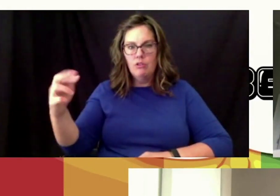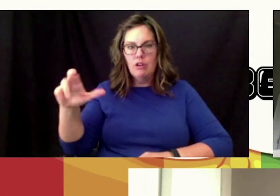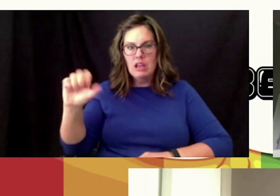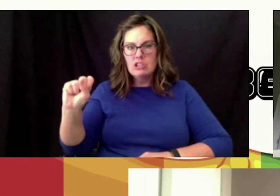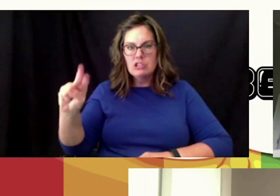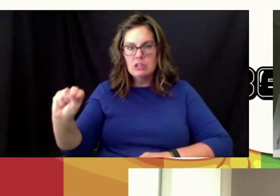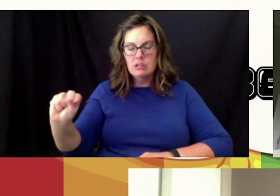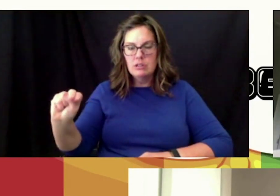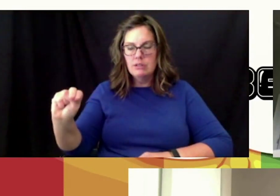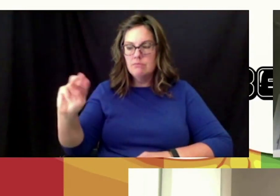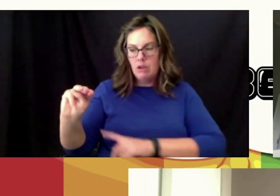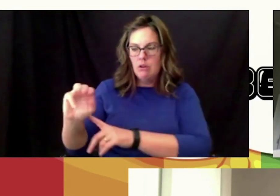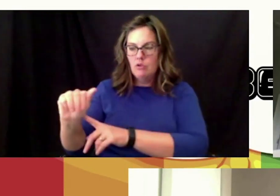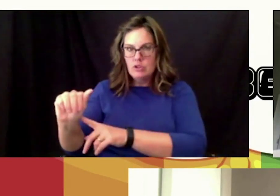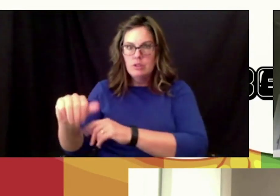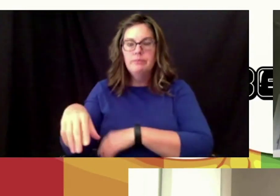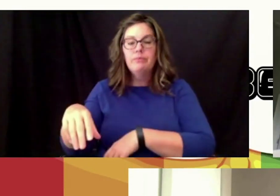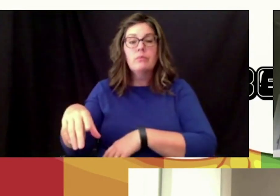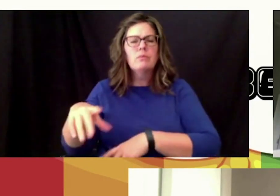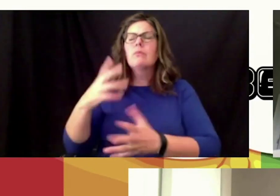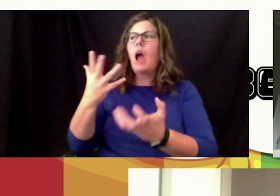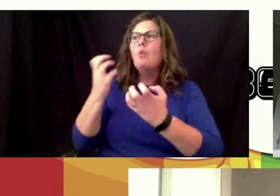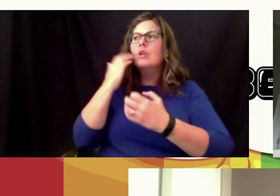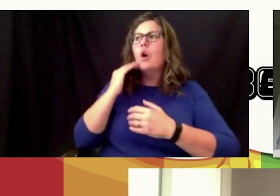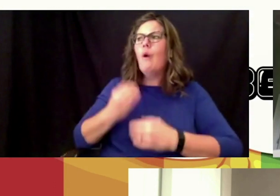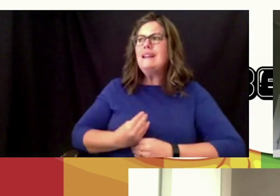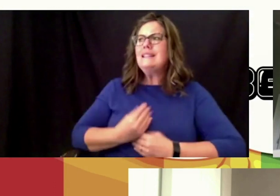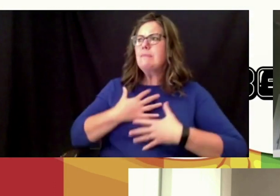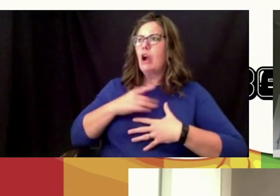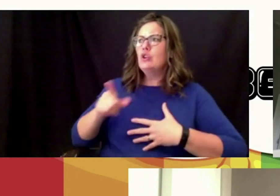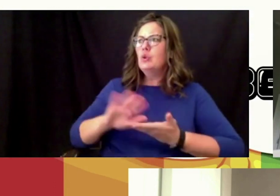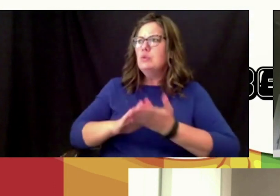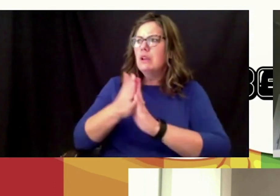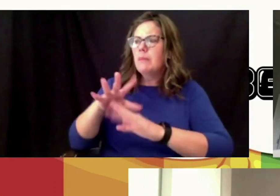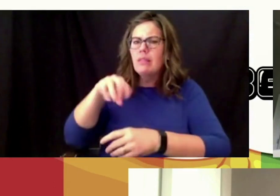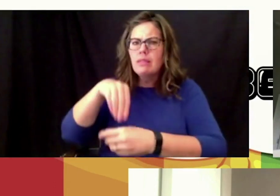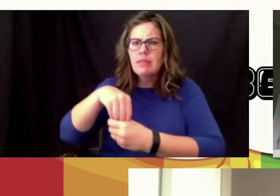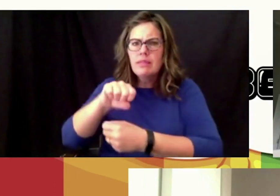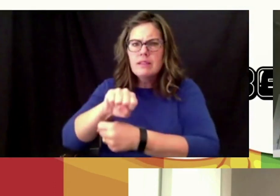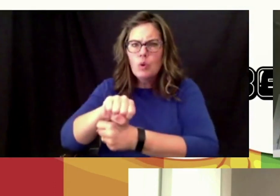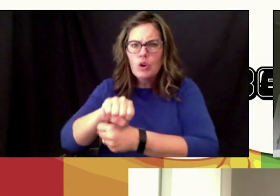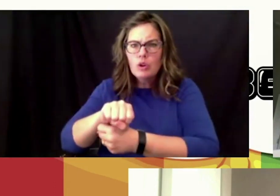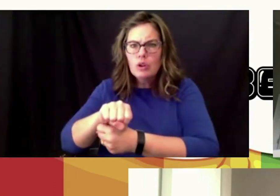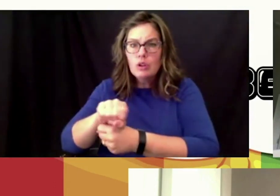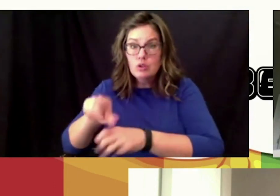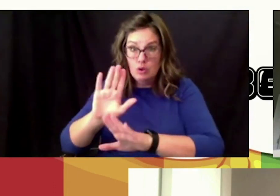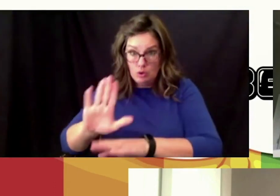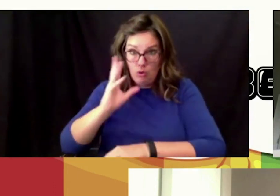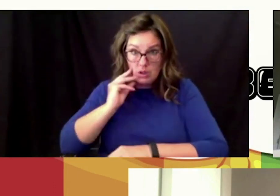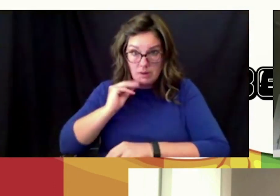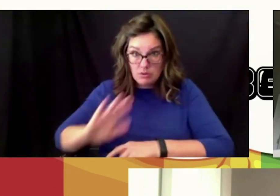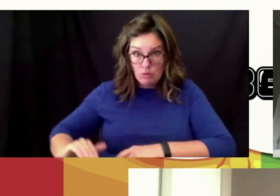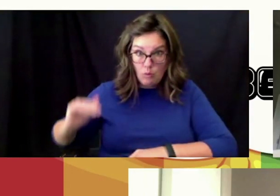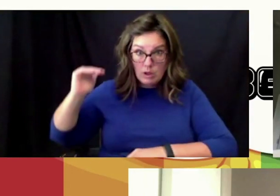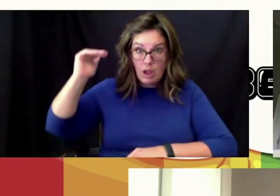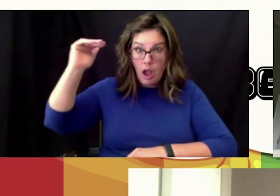basically I want to know what inspired you to get into this work. Was it basically experiences you had as a child, or did you